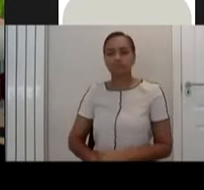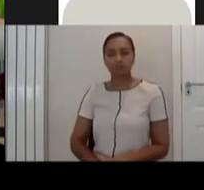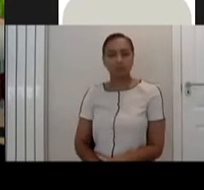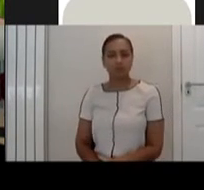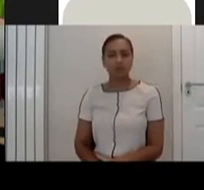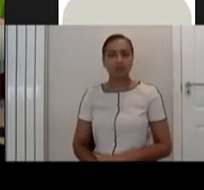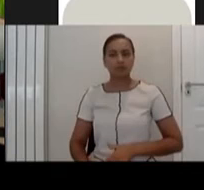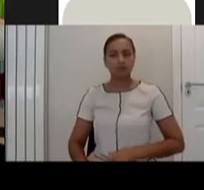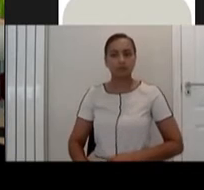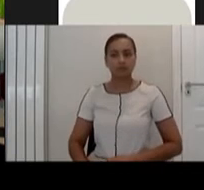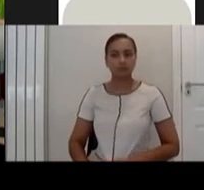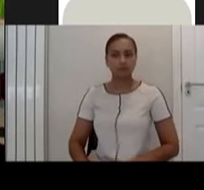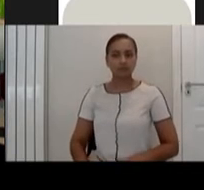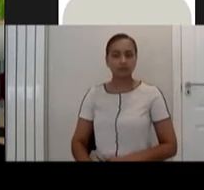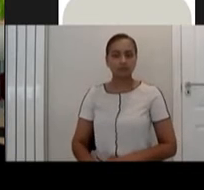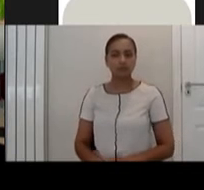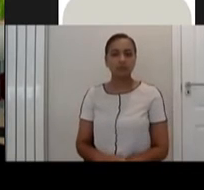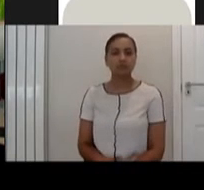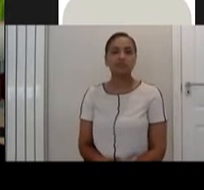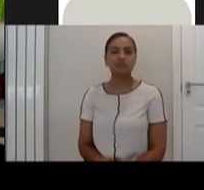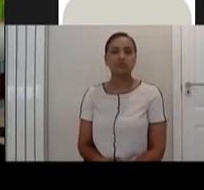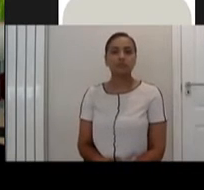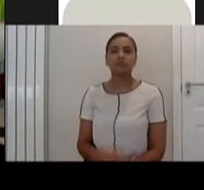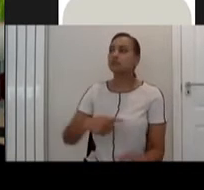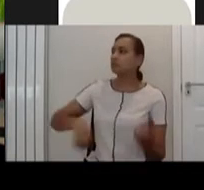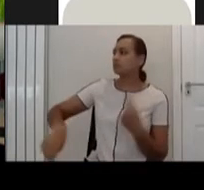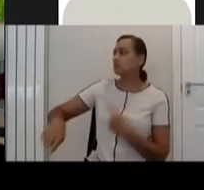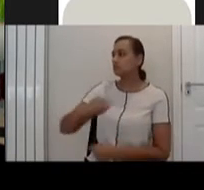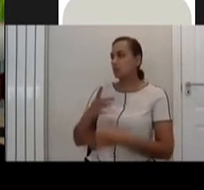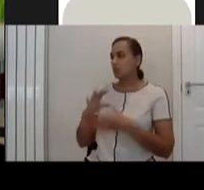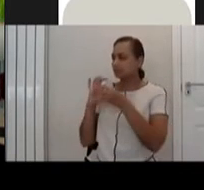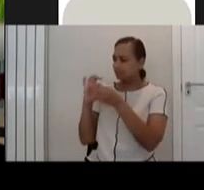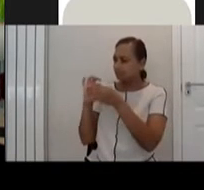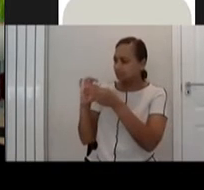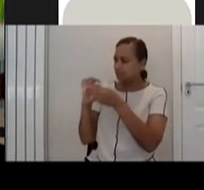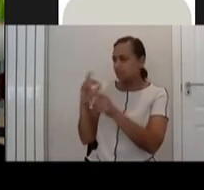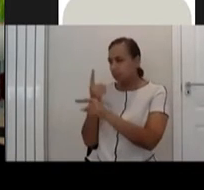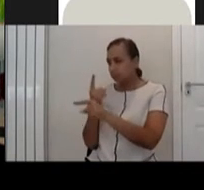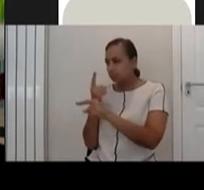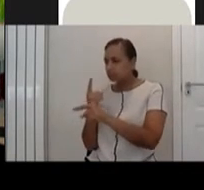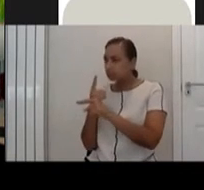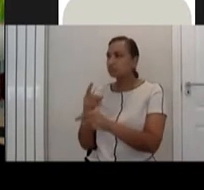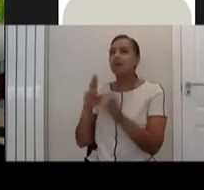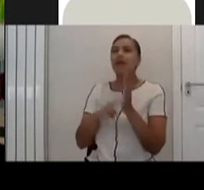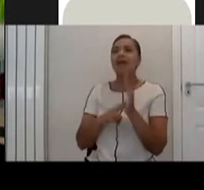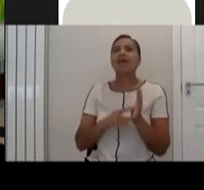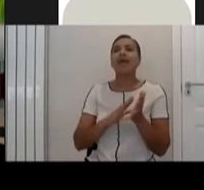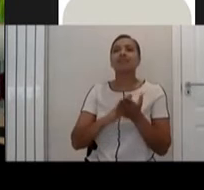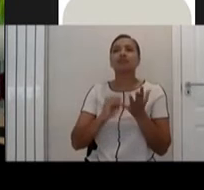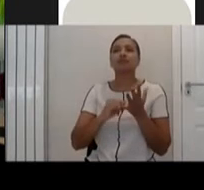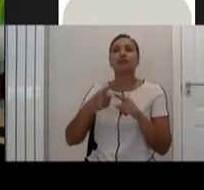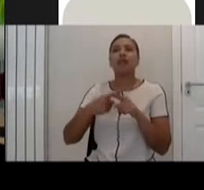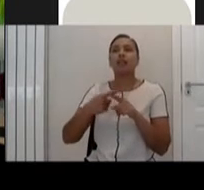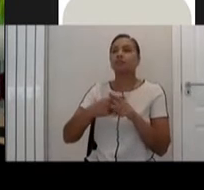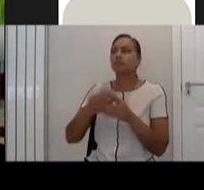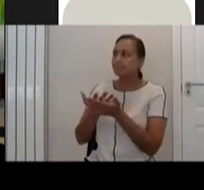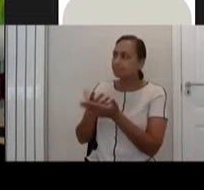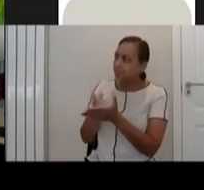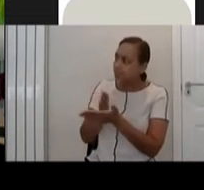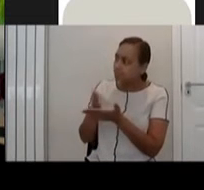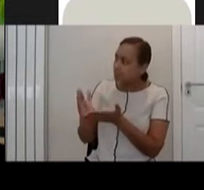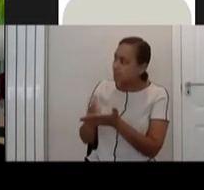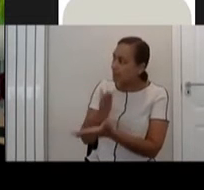So what we are doing is working very closely with NHS England to make sure